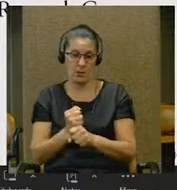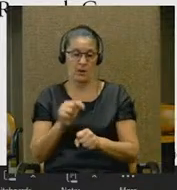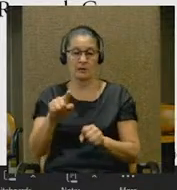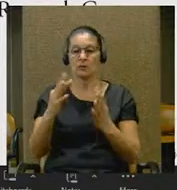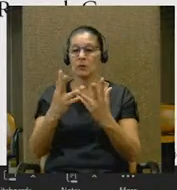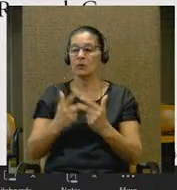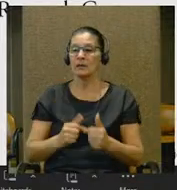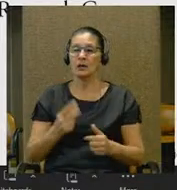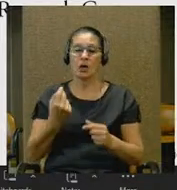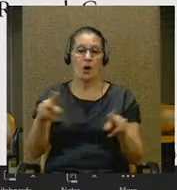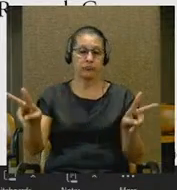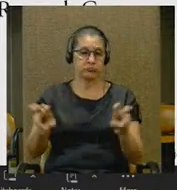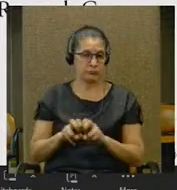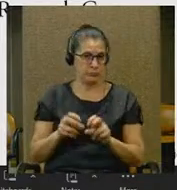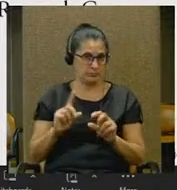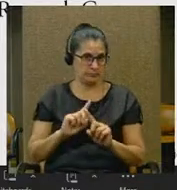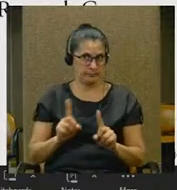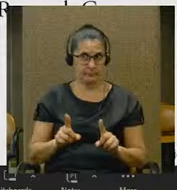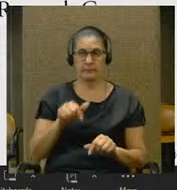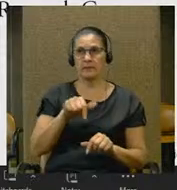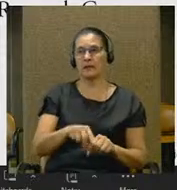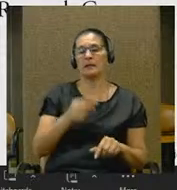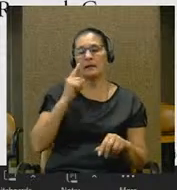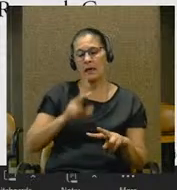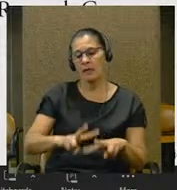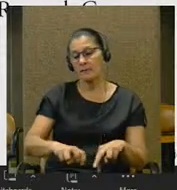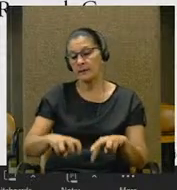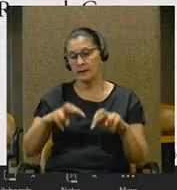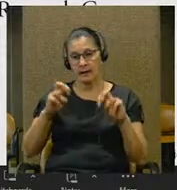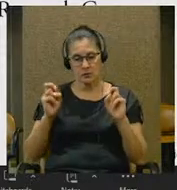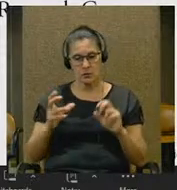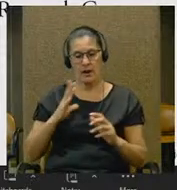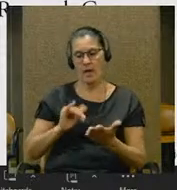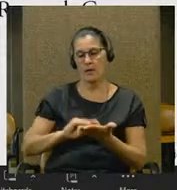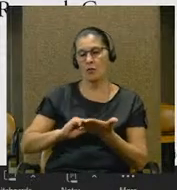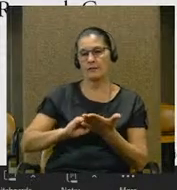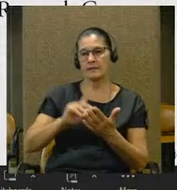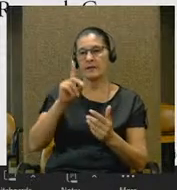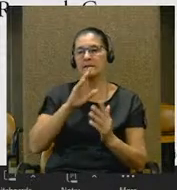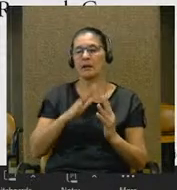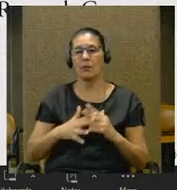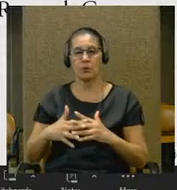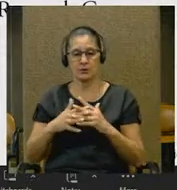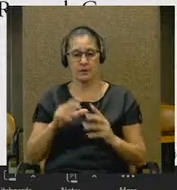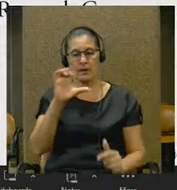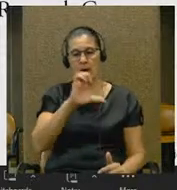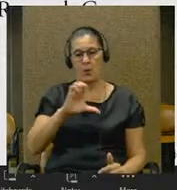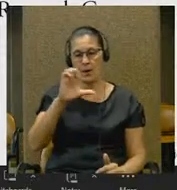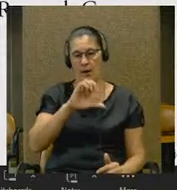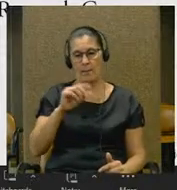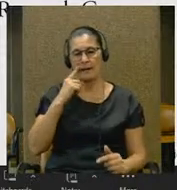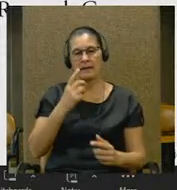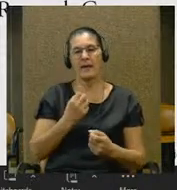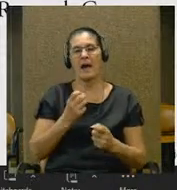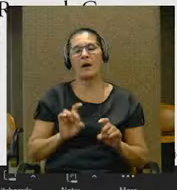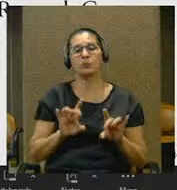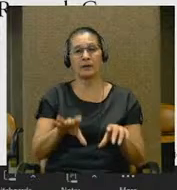We've got, we're headquartered in the United States, but we also have offices in Europe and Australia. And you'll also hear